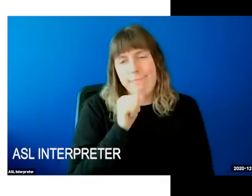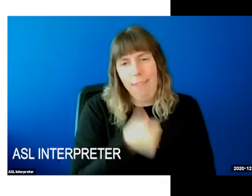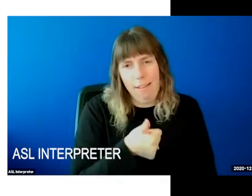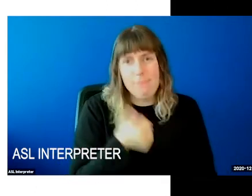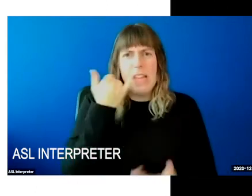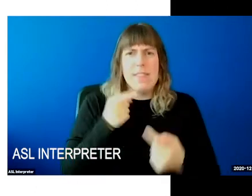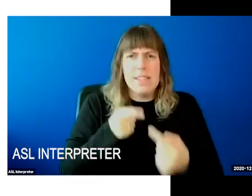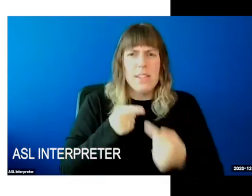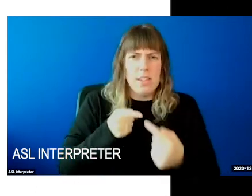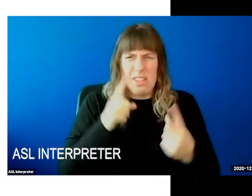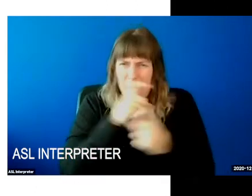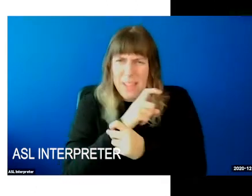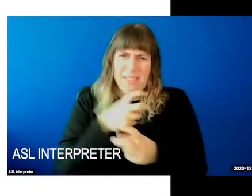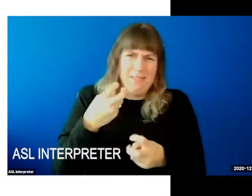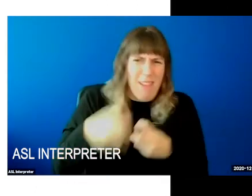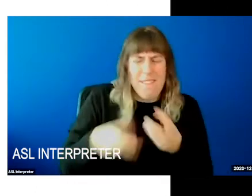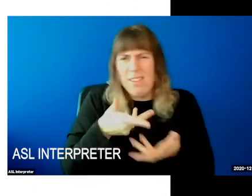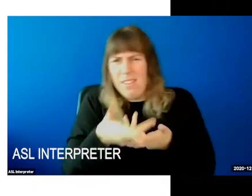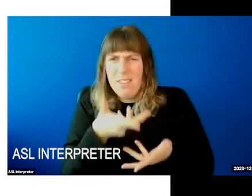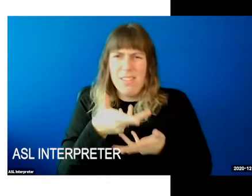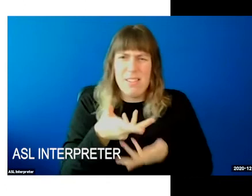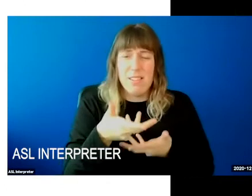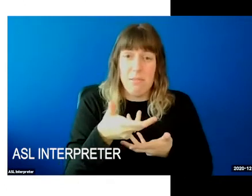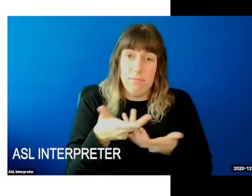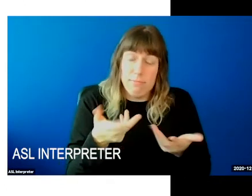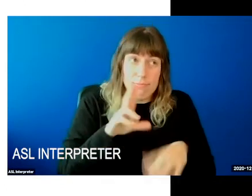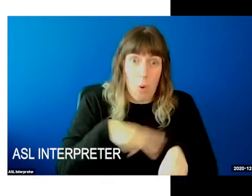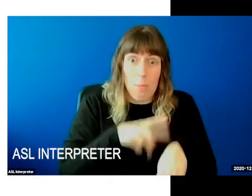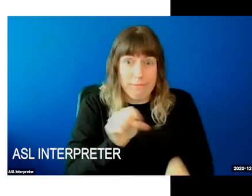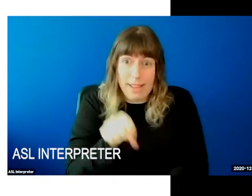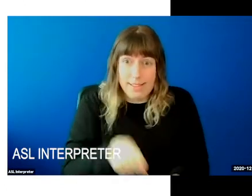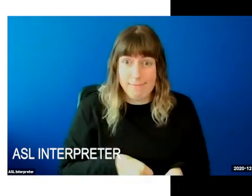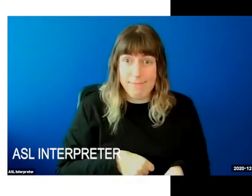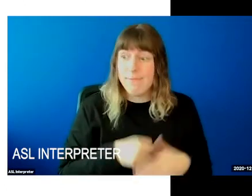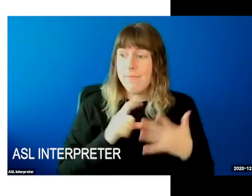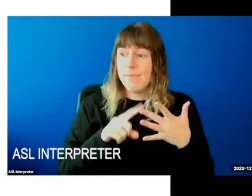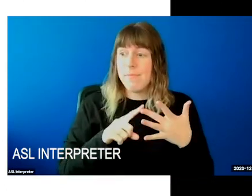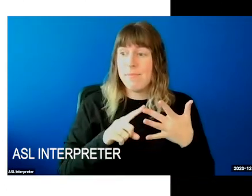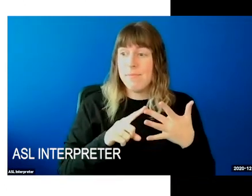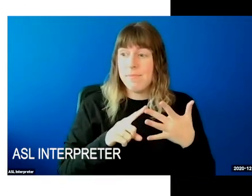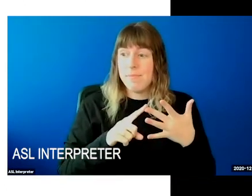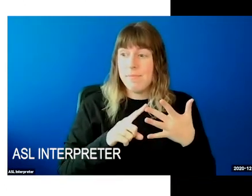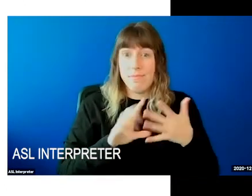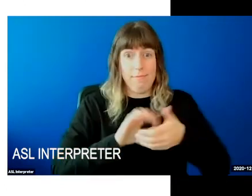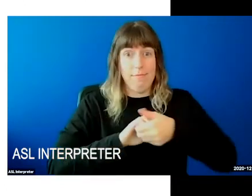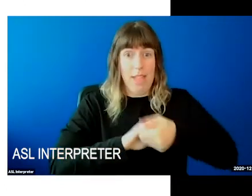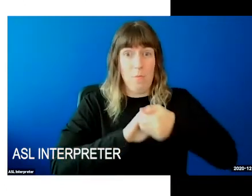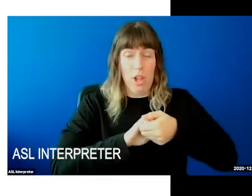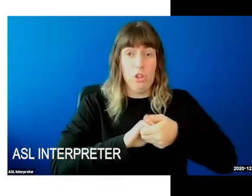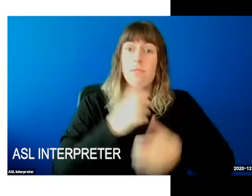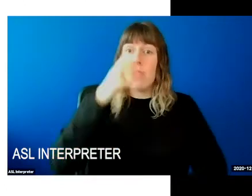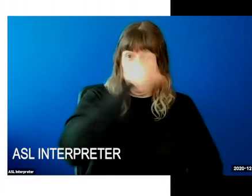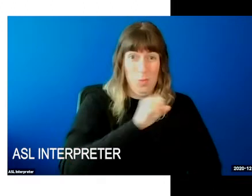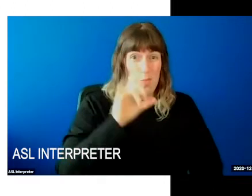it difficult or complicated, or that's because it is, that the conventional way people do it or think they have to do